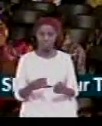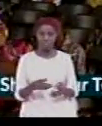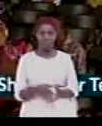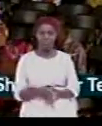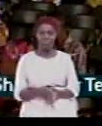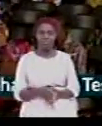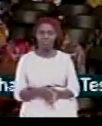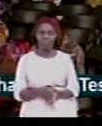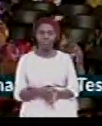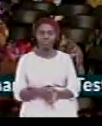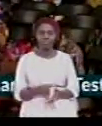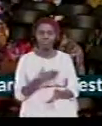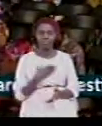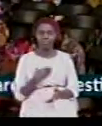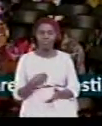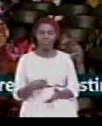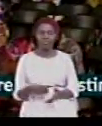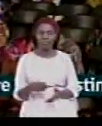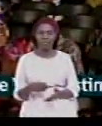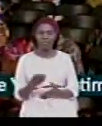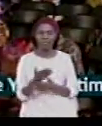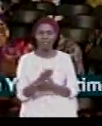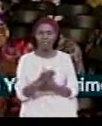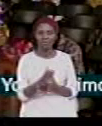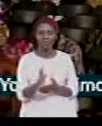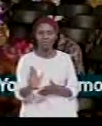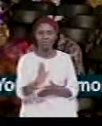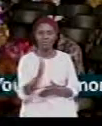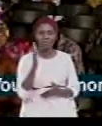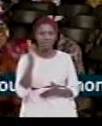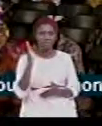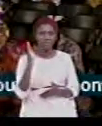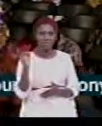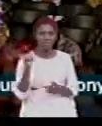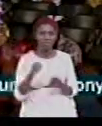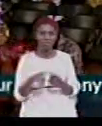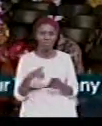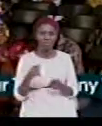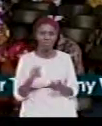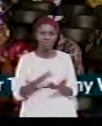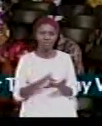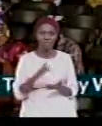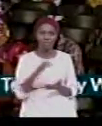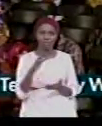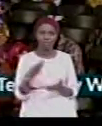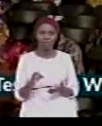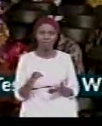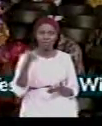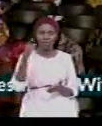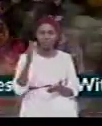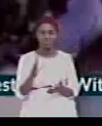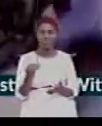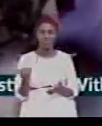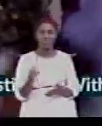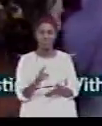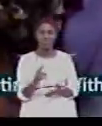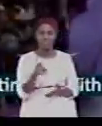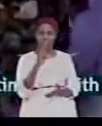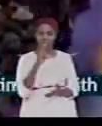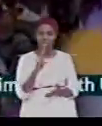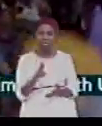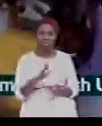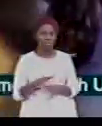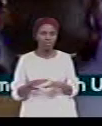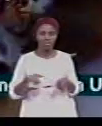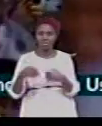and share your testimony to the glory of God. Wherever you are, don't go back